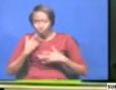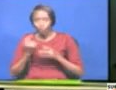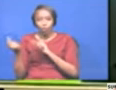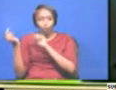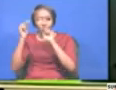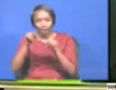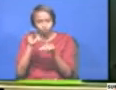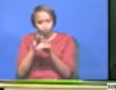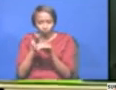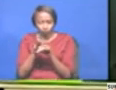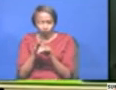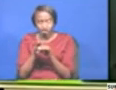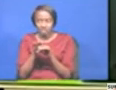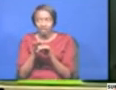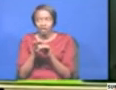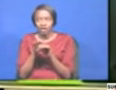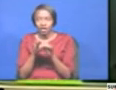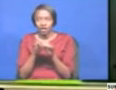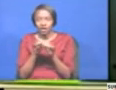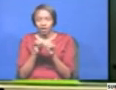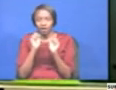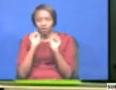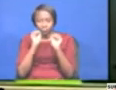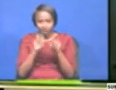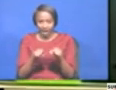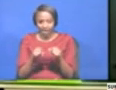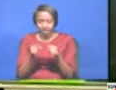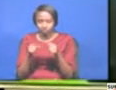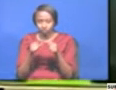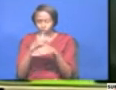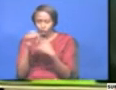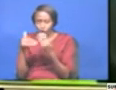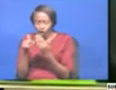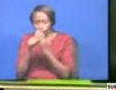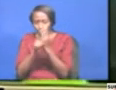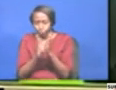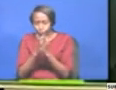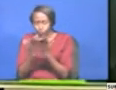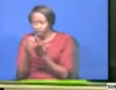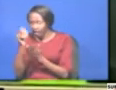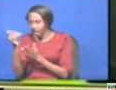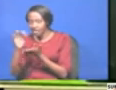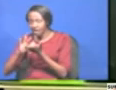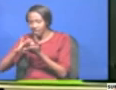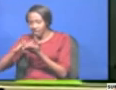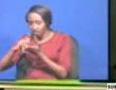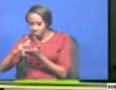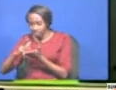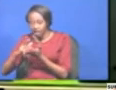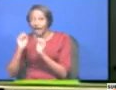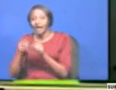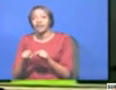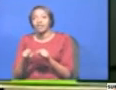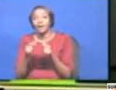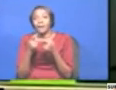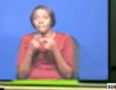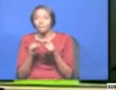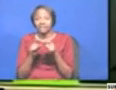result forms, and then we compute the final voter turnout. But from the kits that